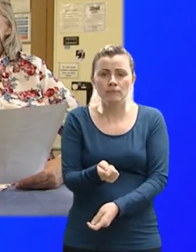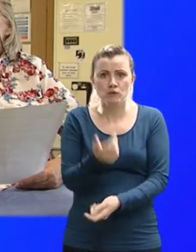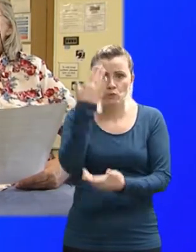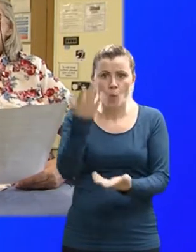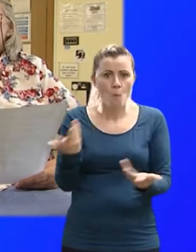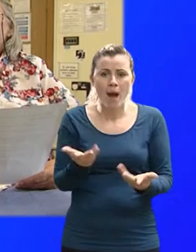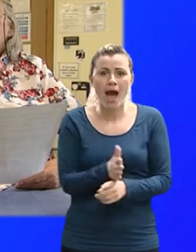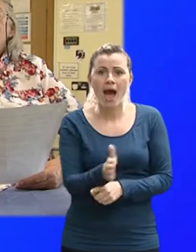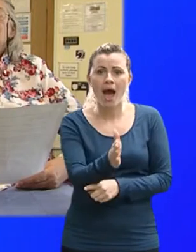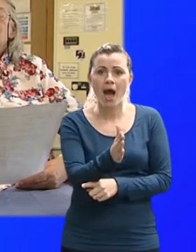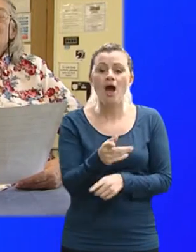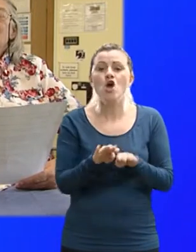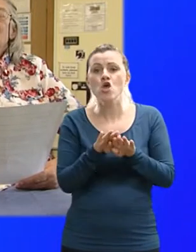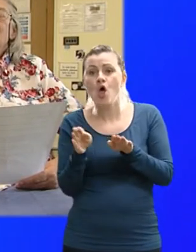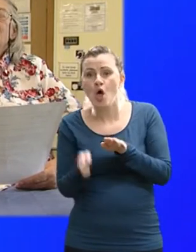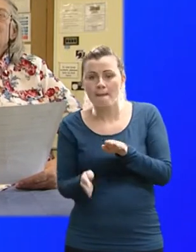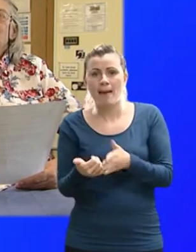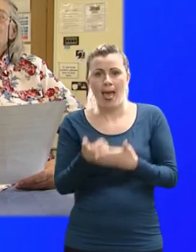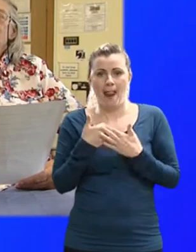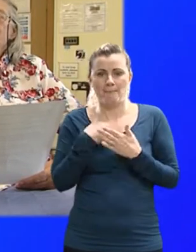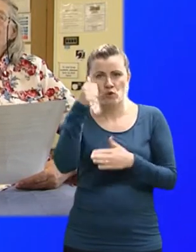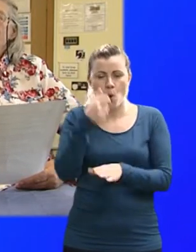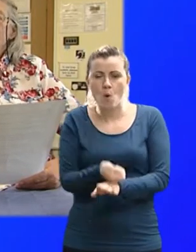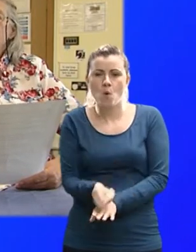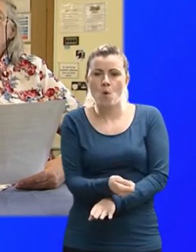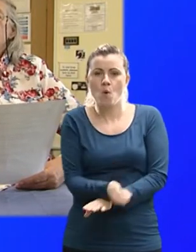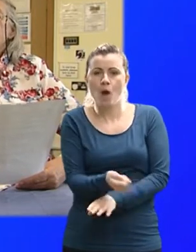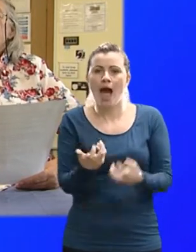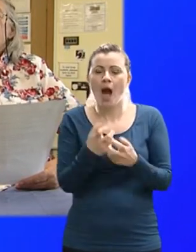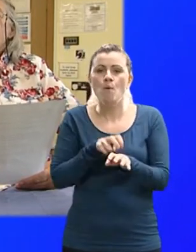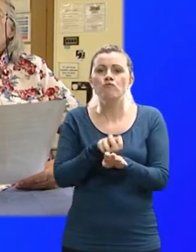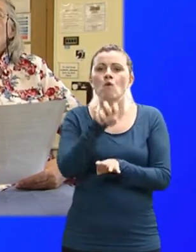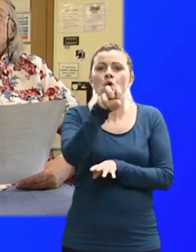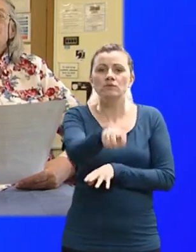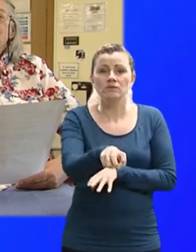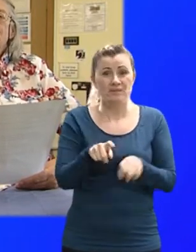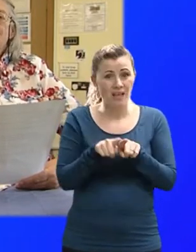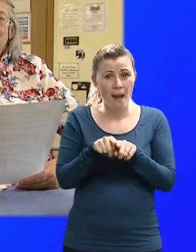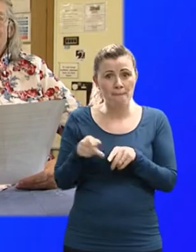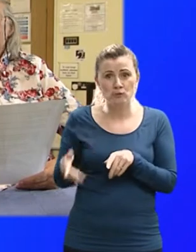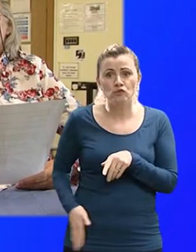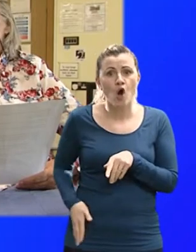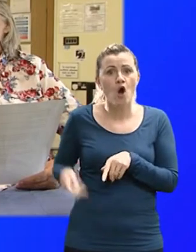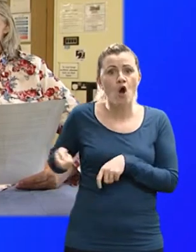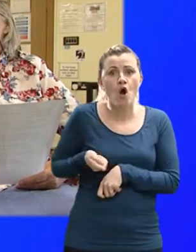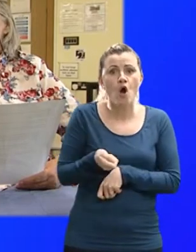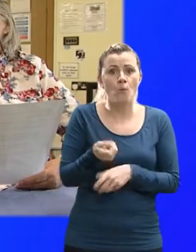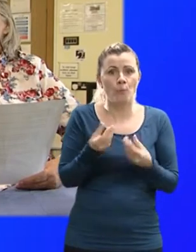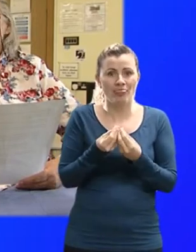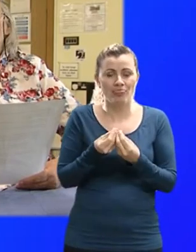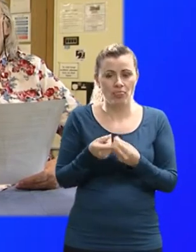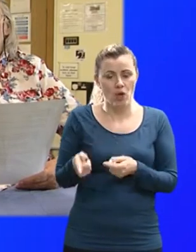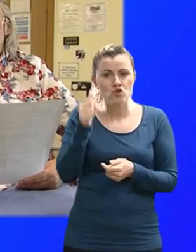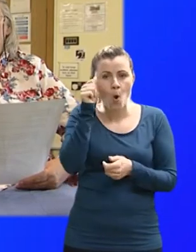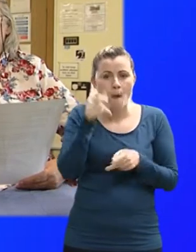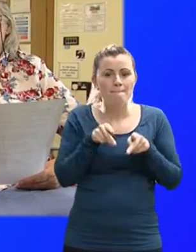persuade them that getting rid of the pavement was of particular difficulty to